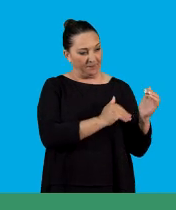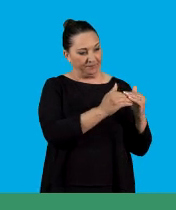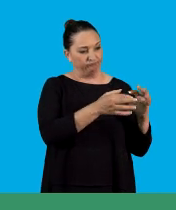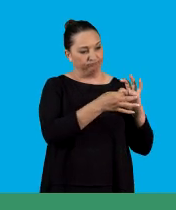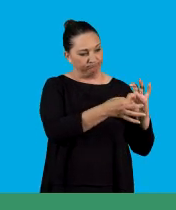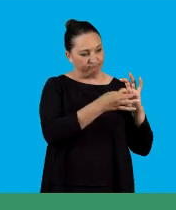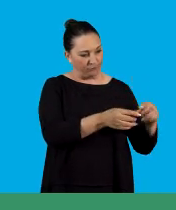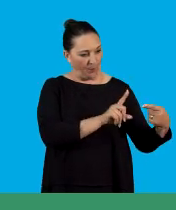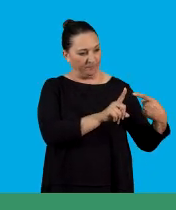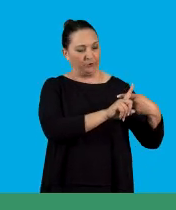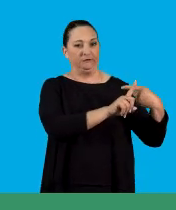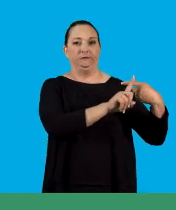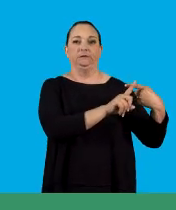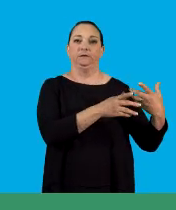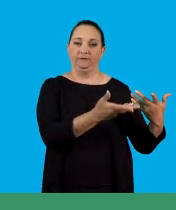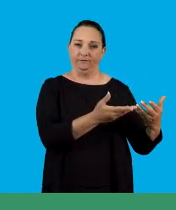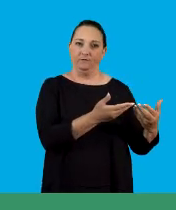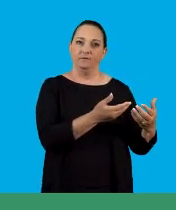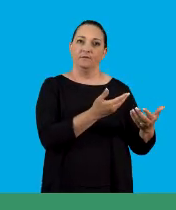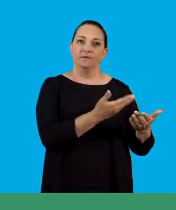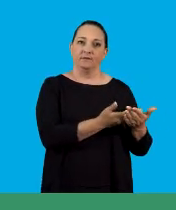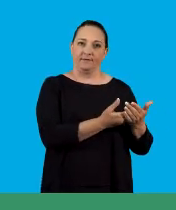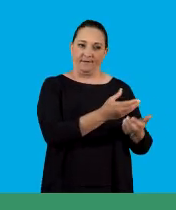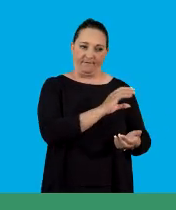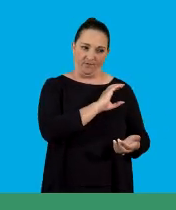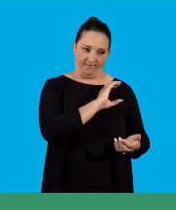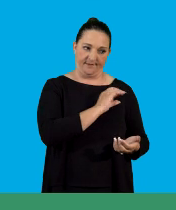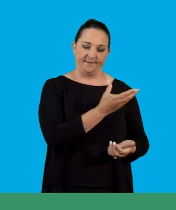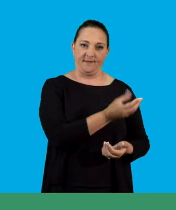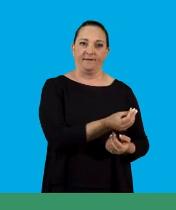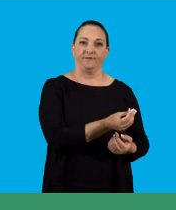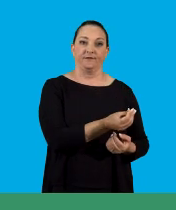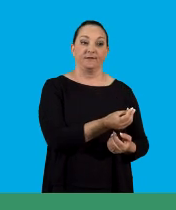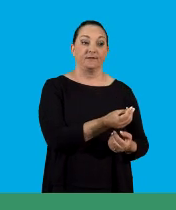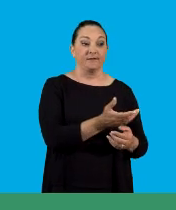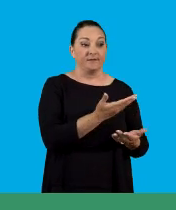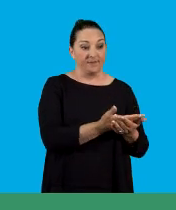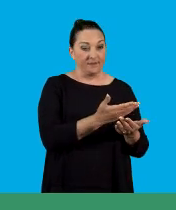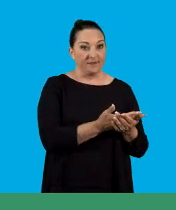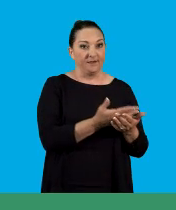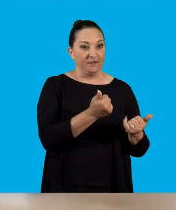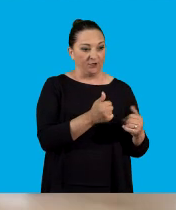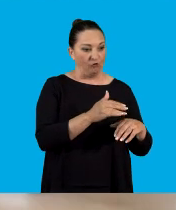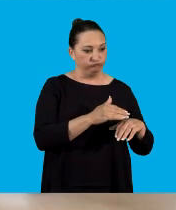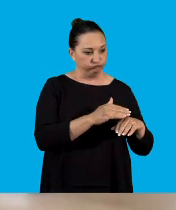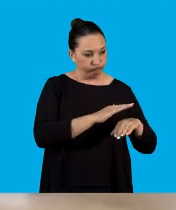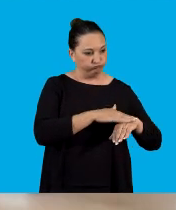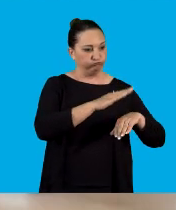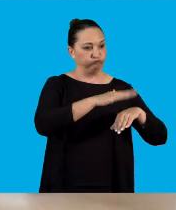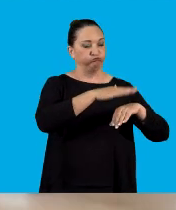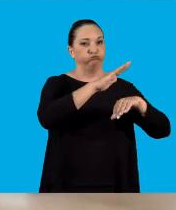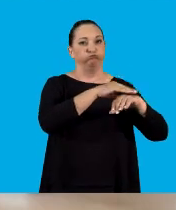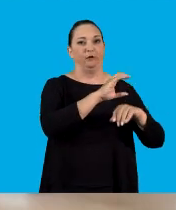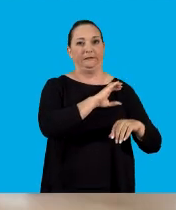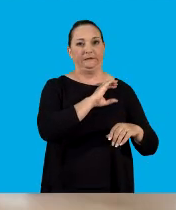positive relationship with their consumers. That way they will keep the market share growing